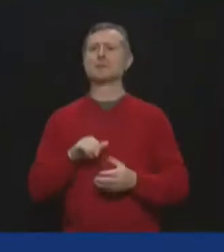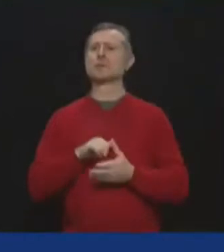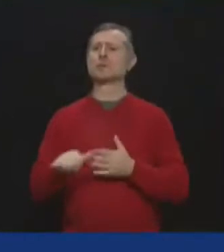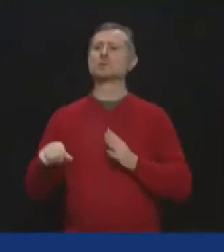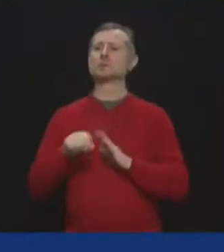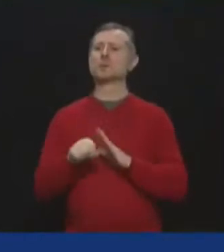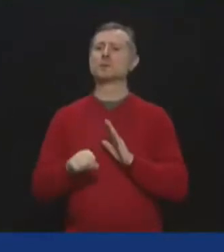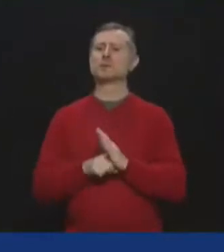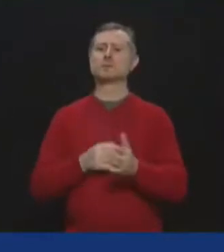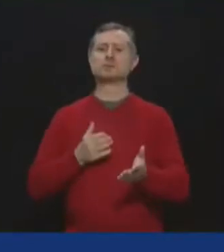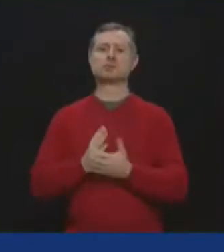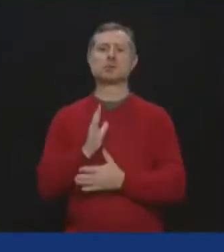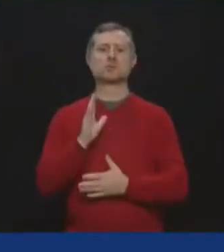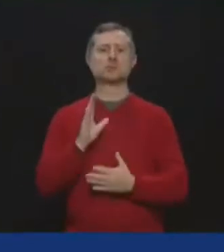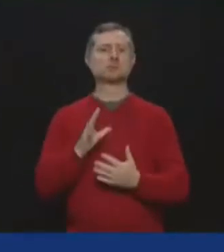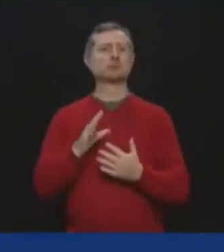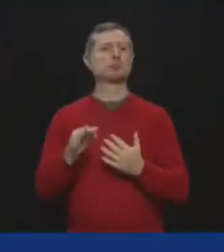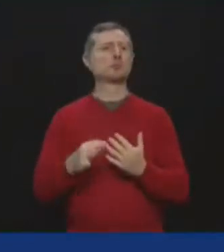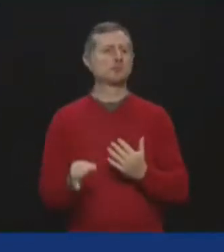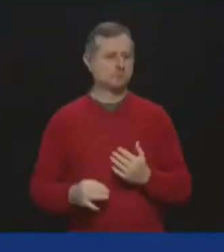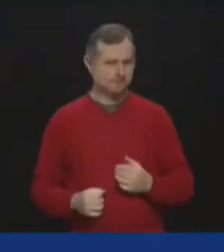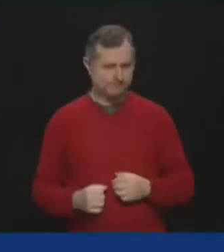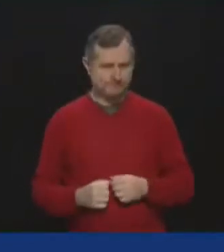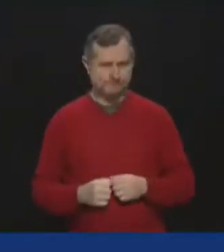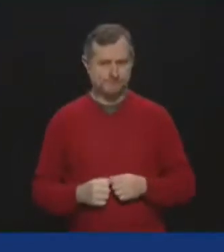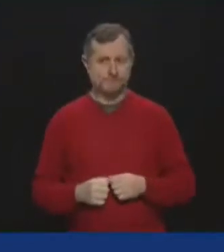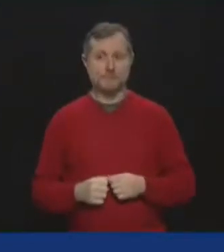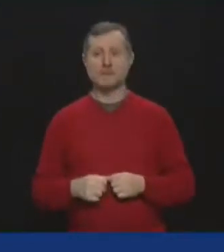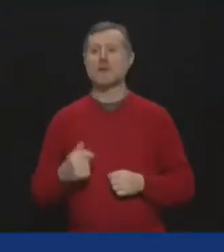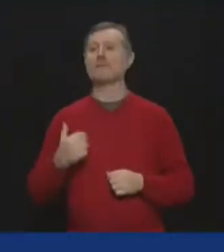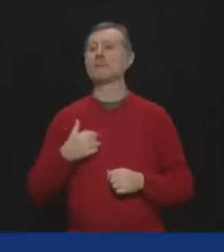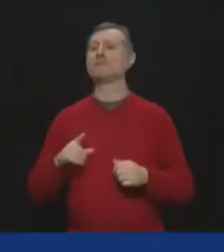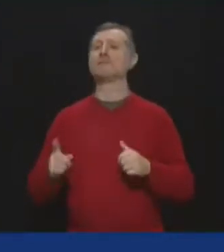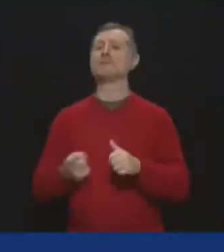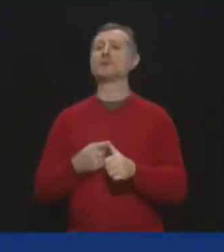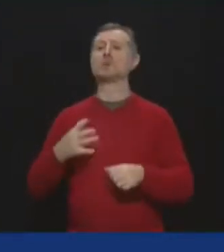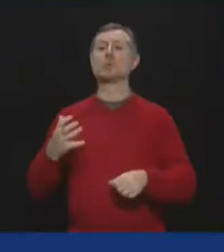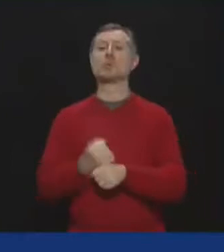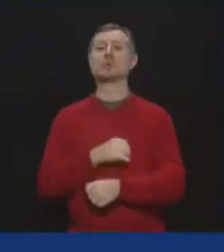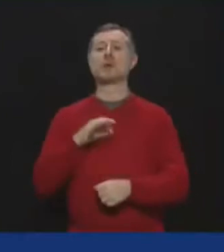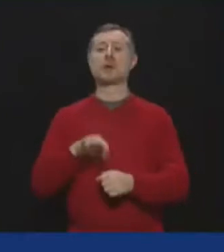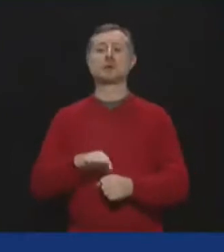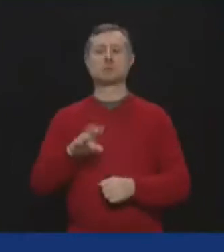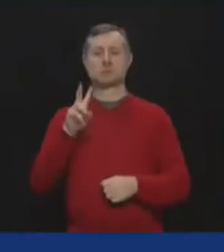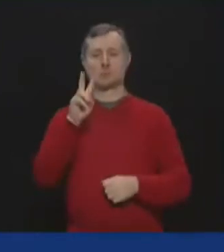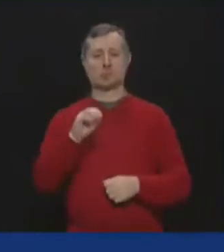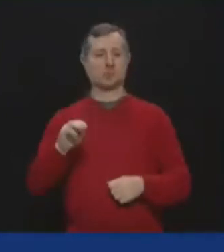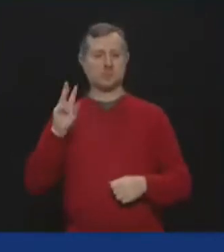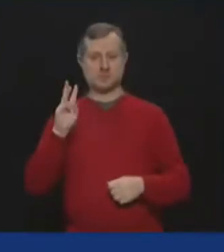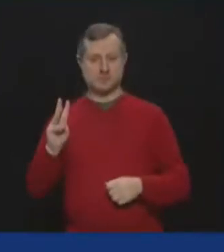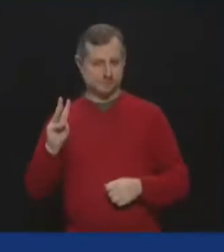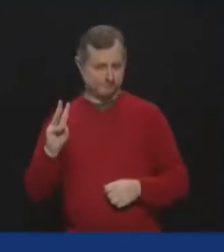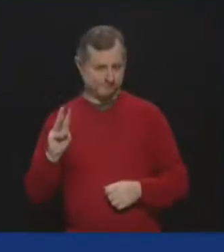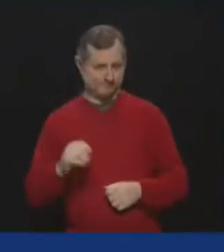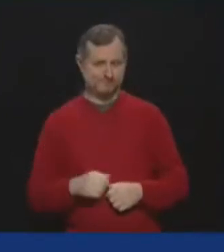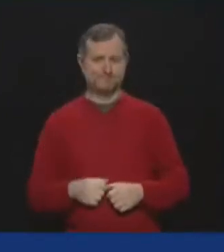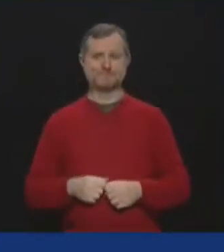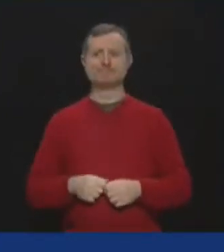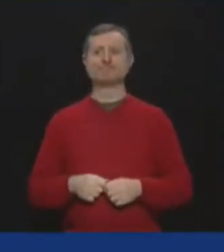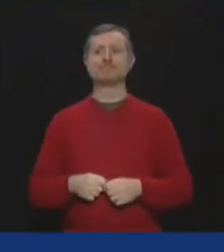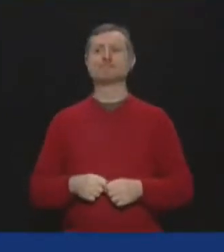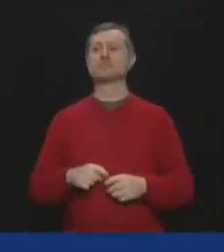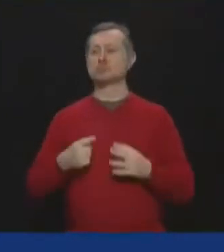choose. When I first got elected in 2006 and first came in